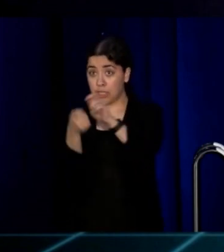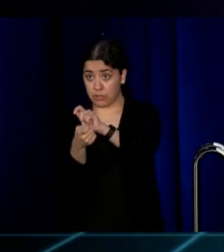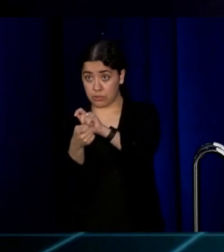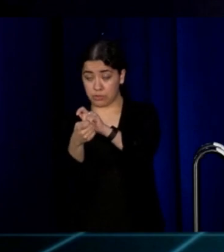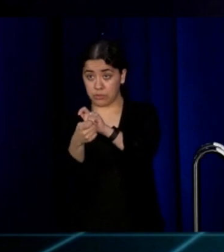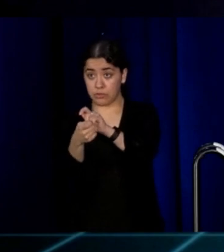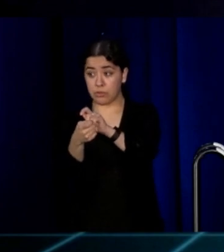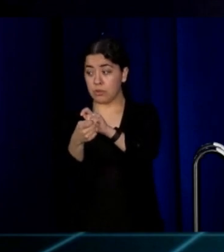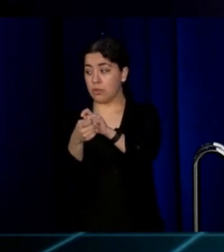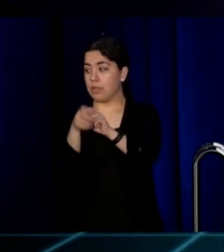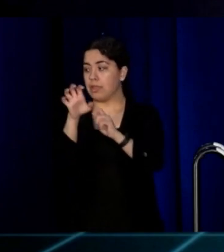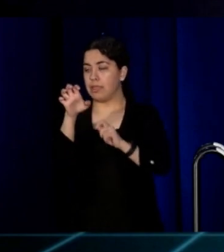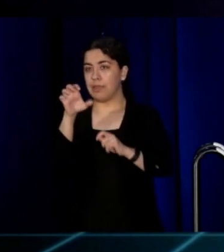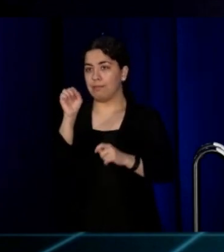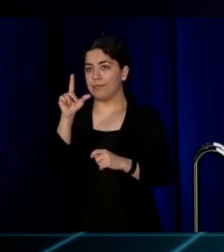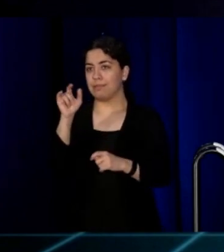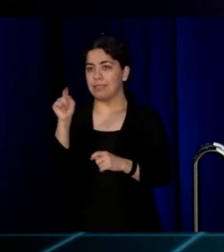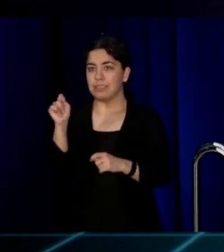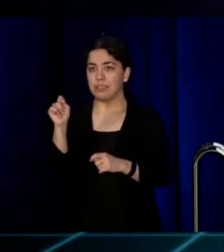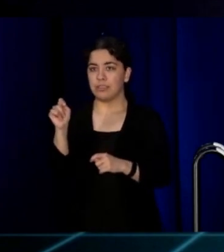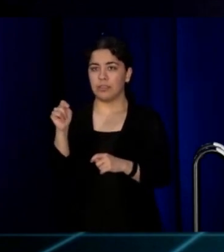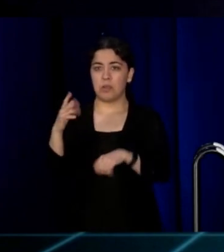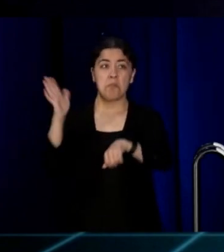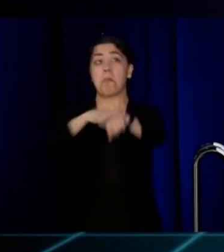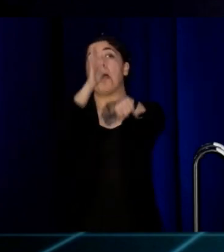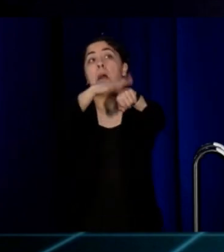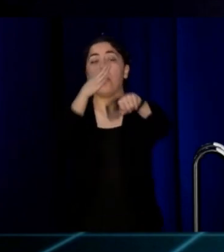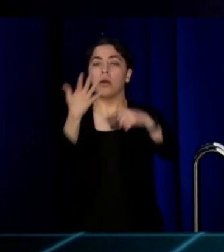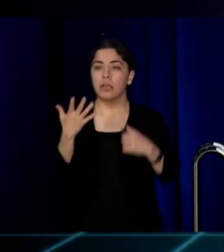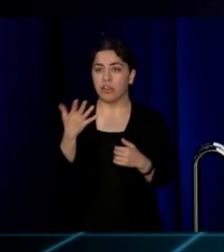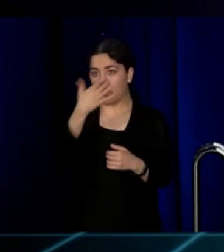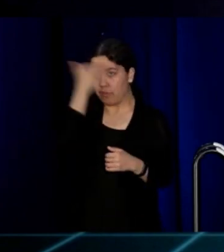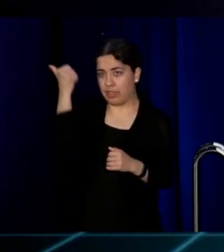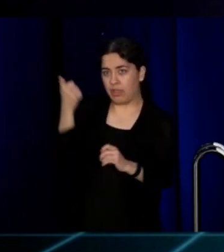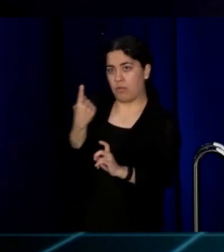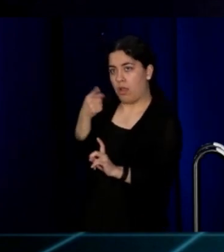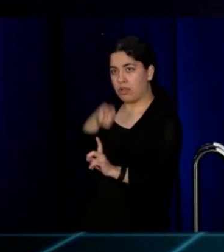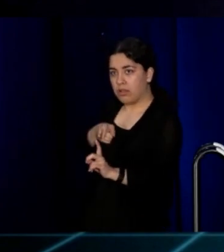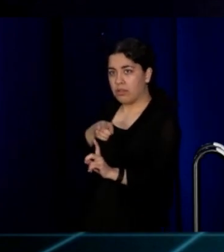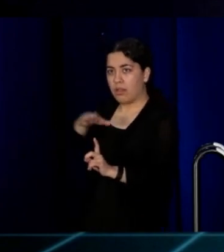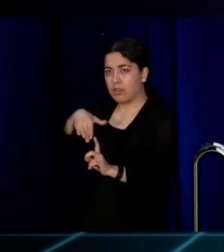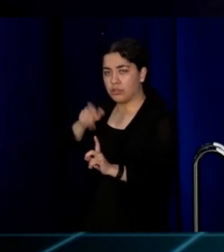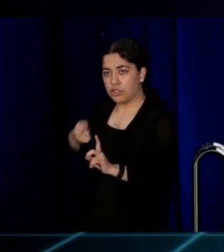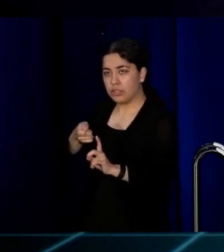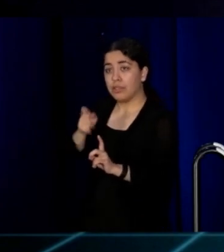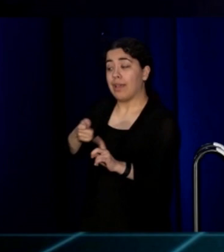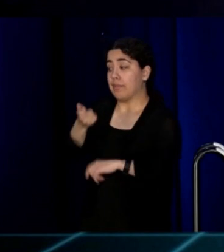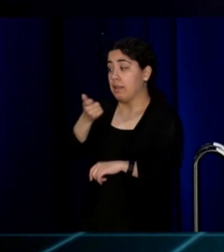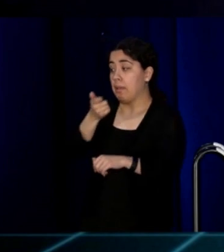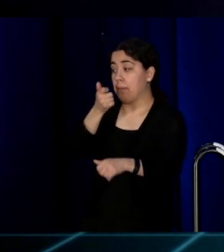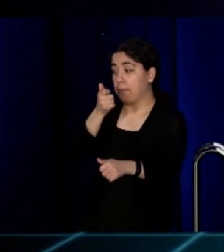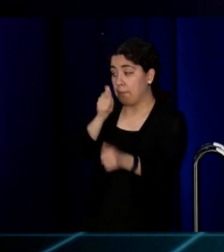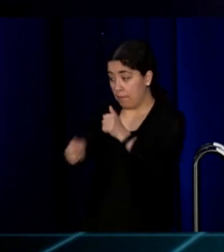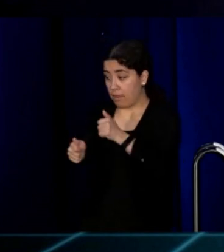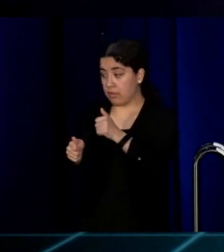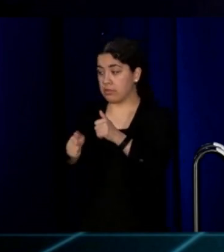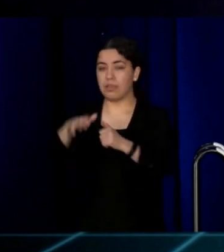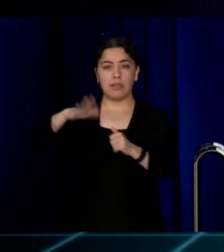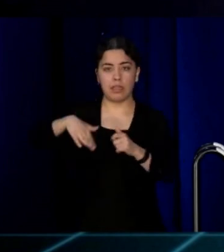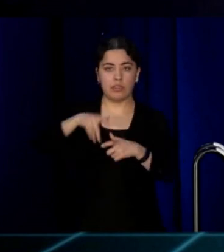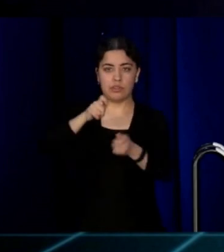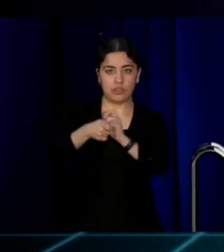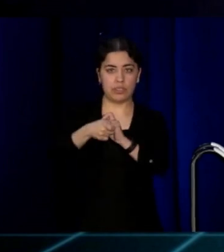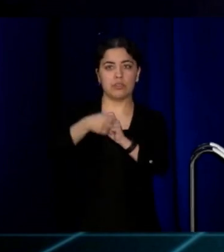but ESLint will yell at you because you're forgetting that onChange. So you have to pass the onChange into the dependency